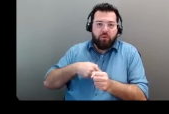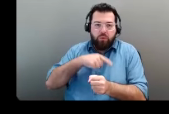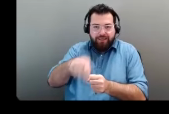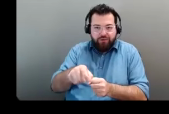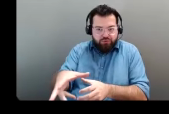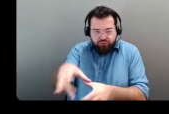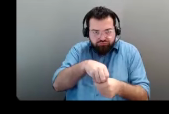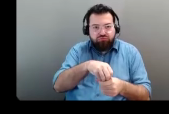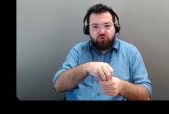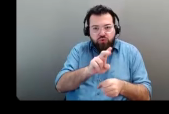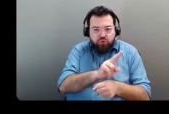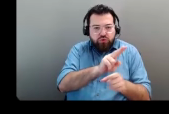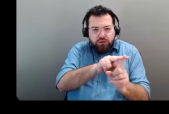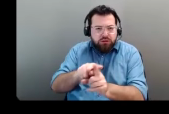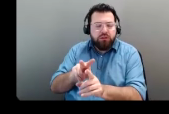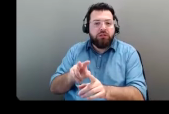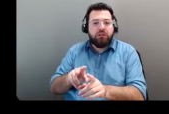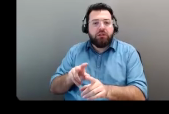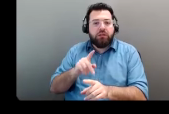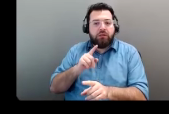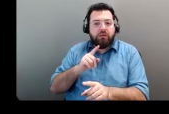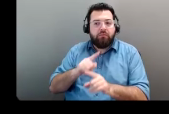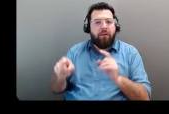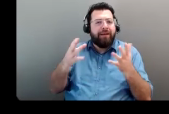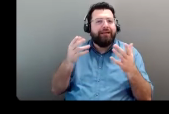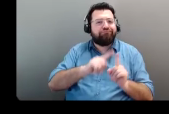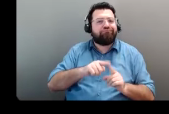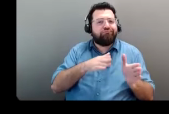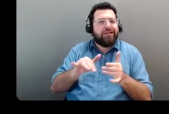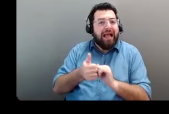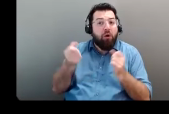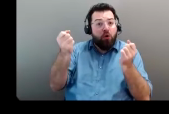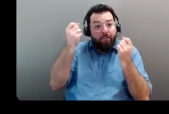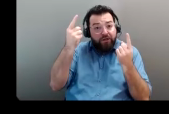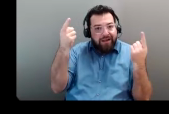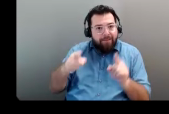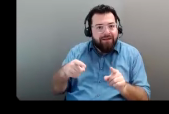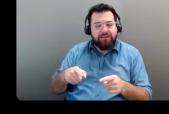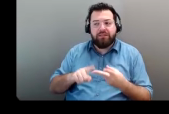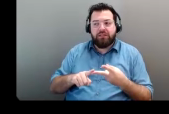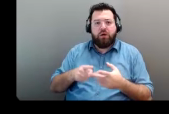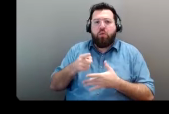lot of different ways that we can look at how comprehension comes about. What can we do